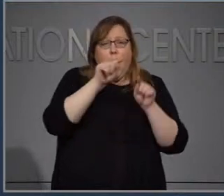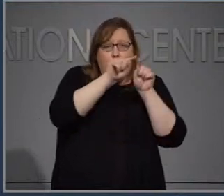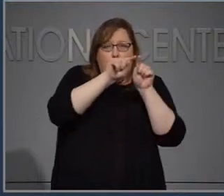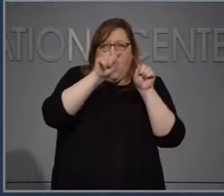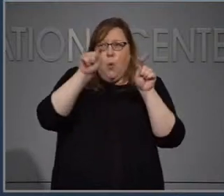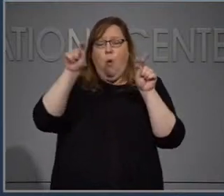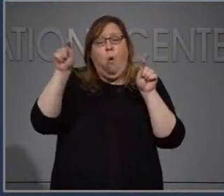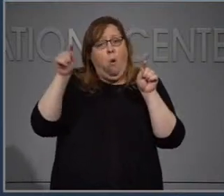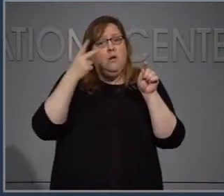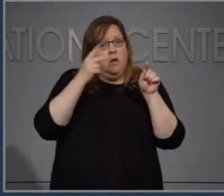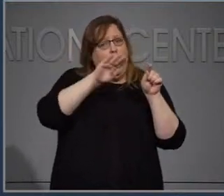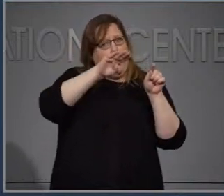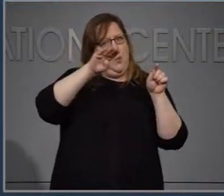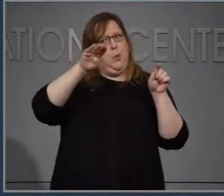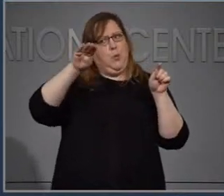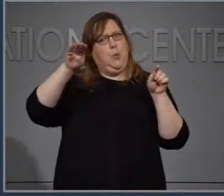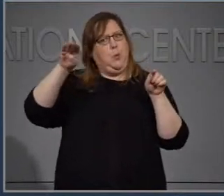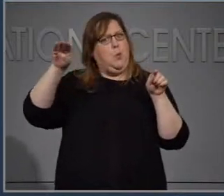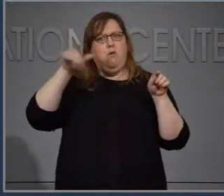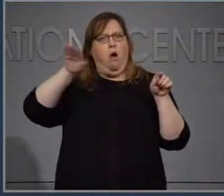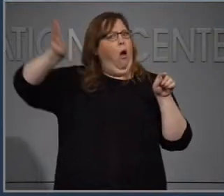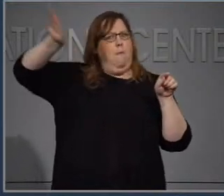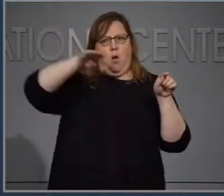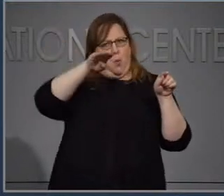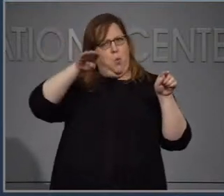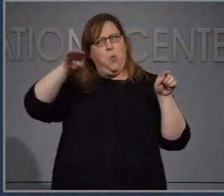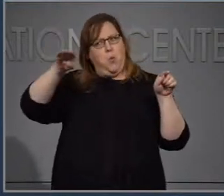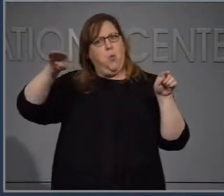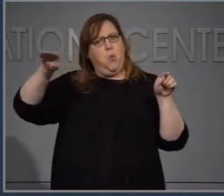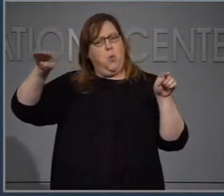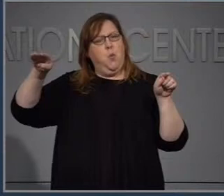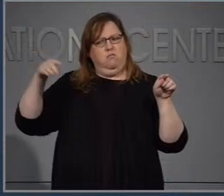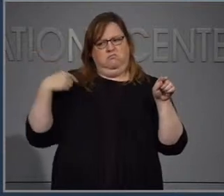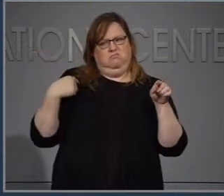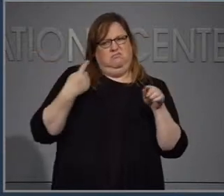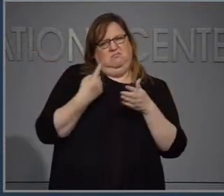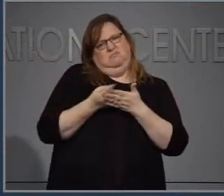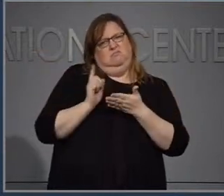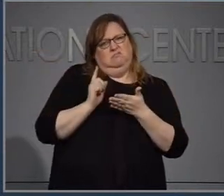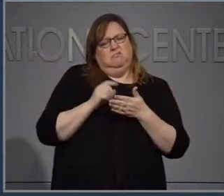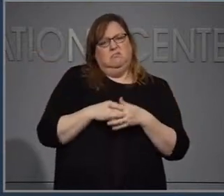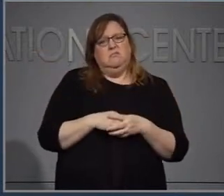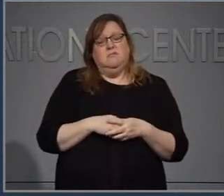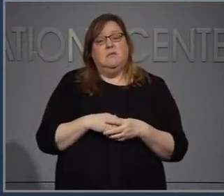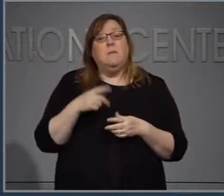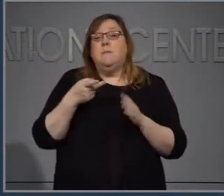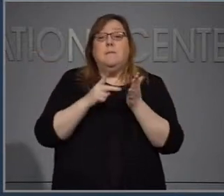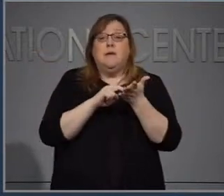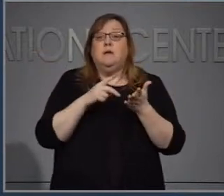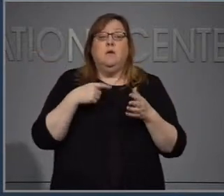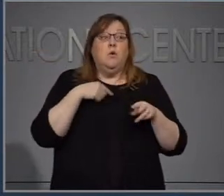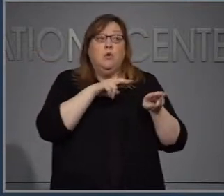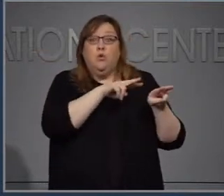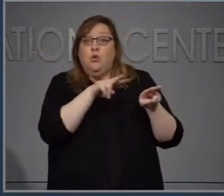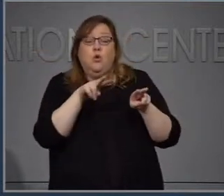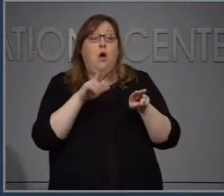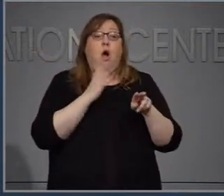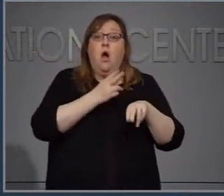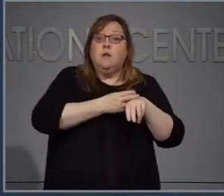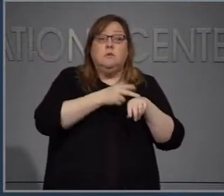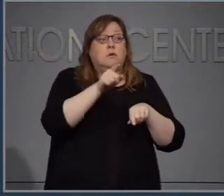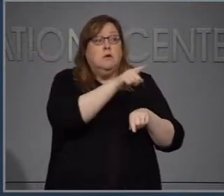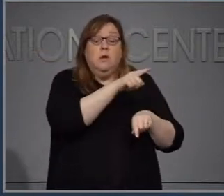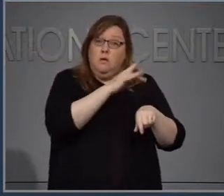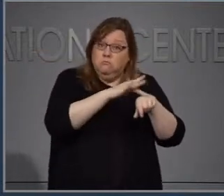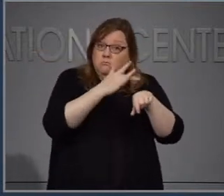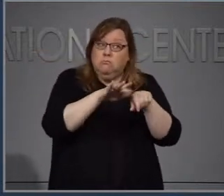in the last week. Our hospitalizations still have capacity to meet increased demand if more people become seriously ill, and that